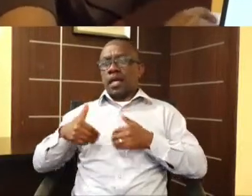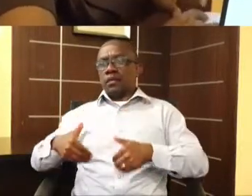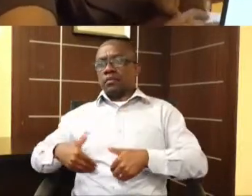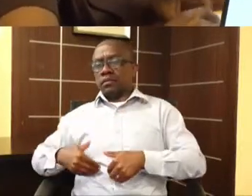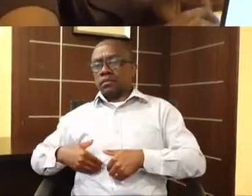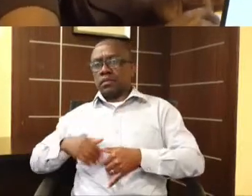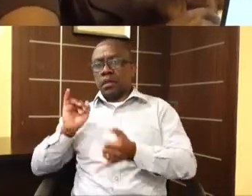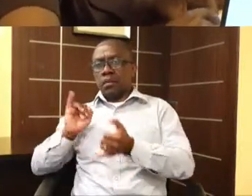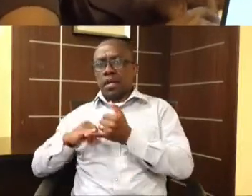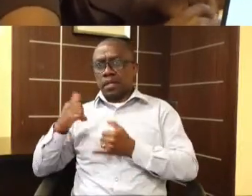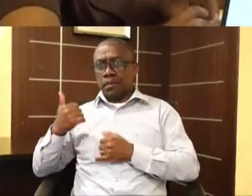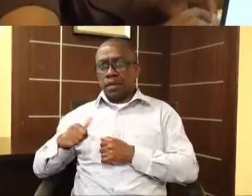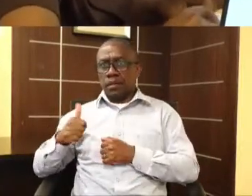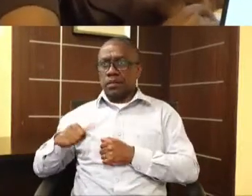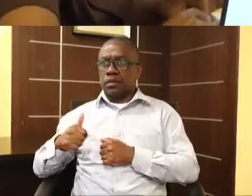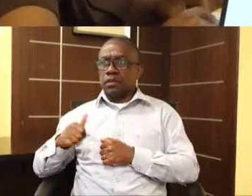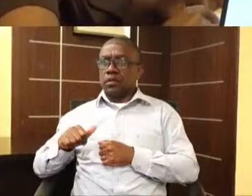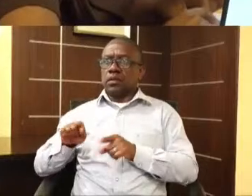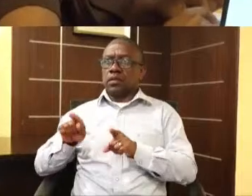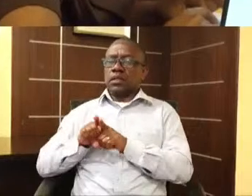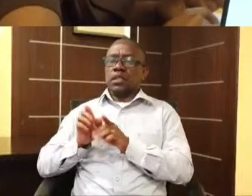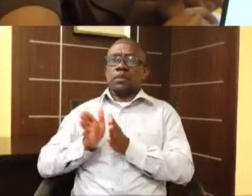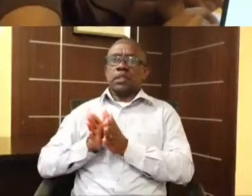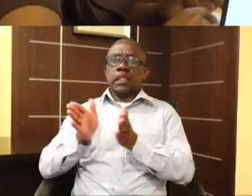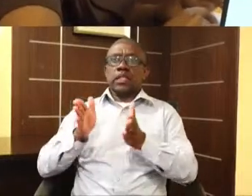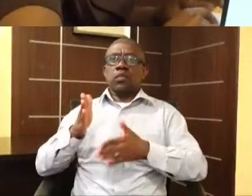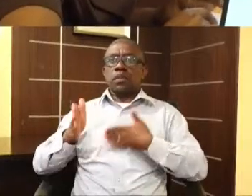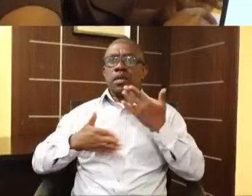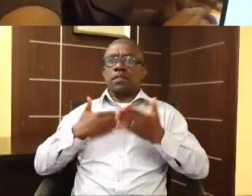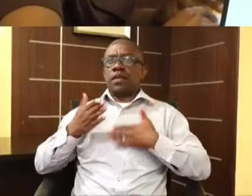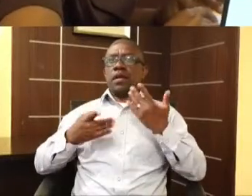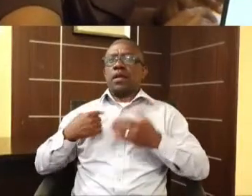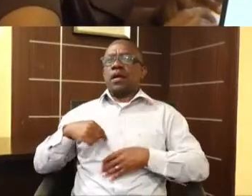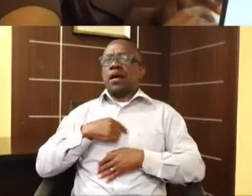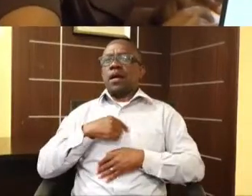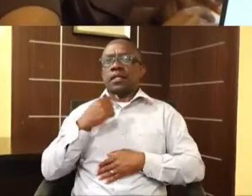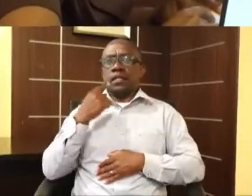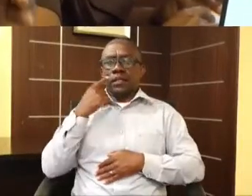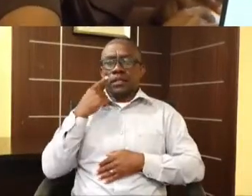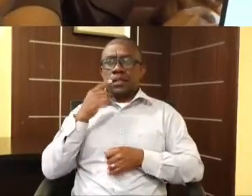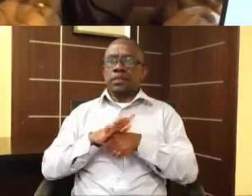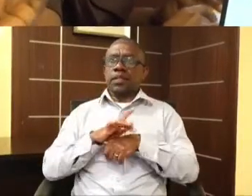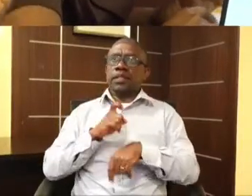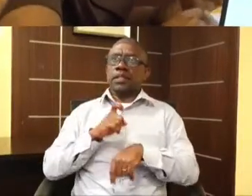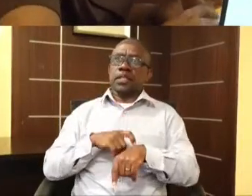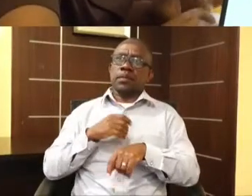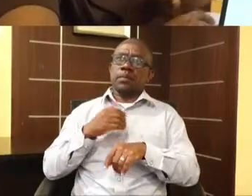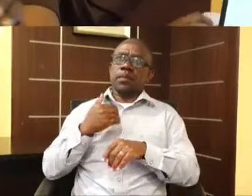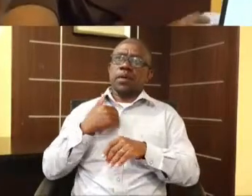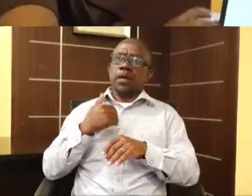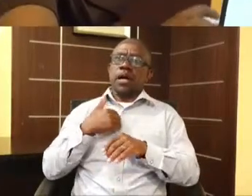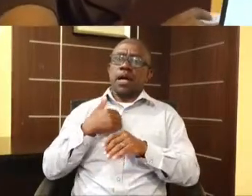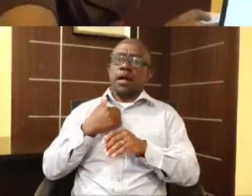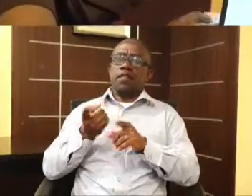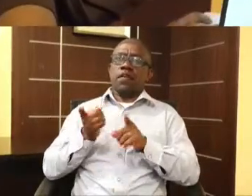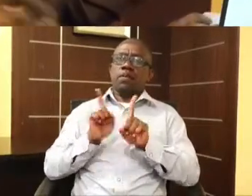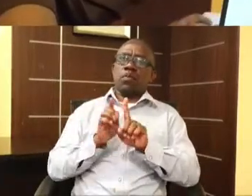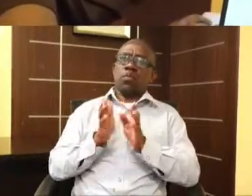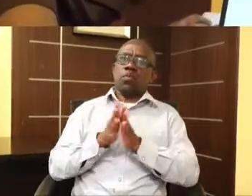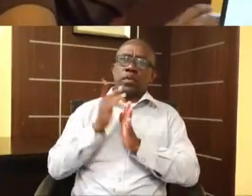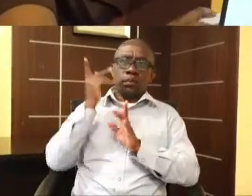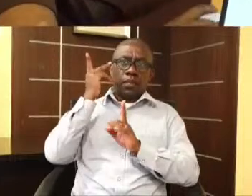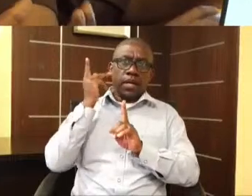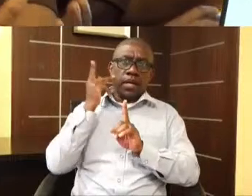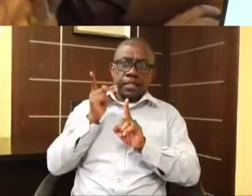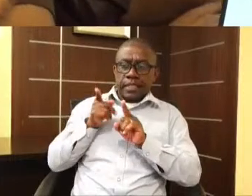married, the general behavior we see most of the time is they'll come accompanied by a parent who will consent on their